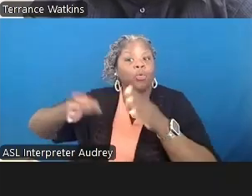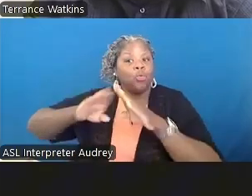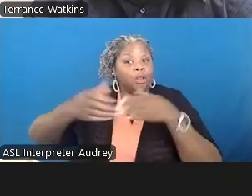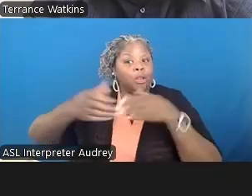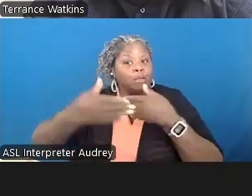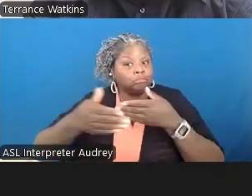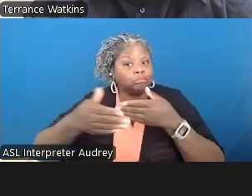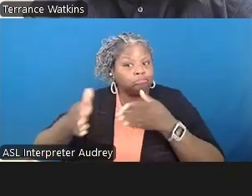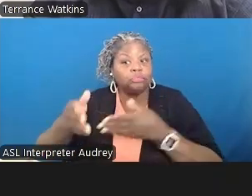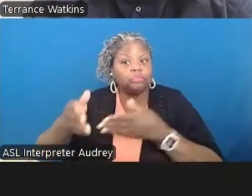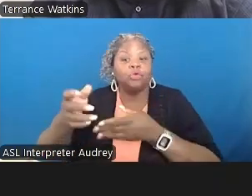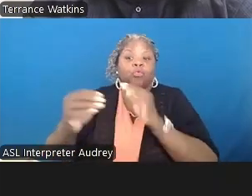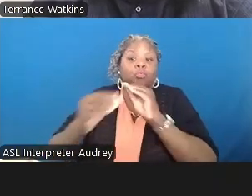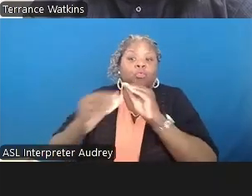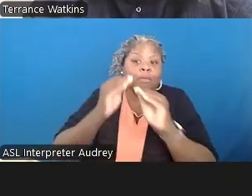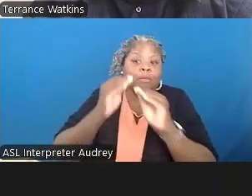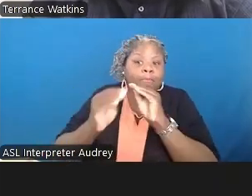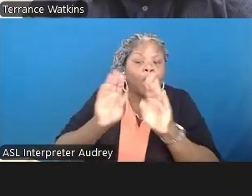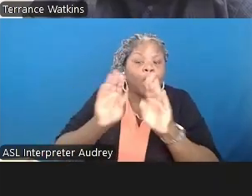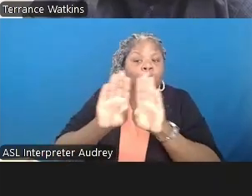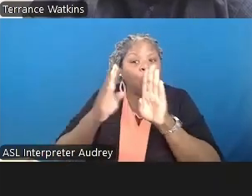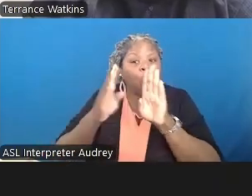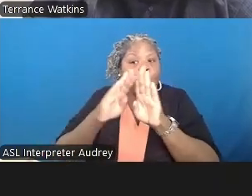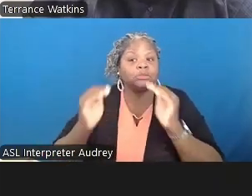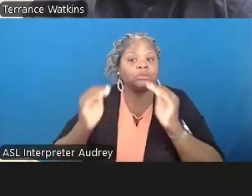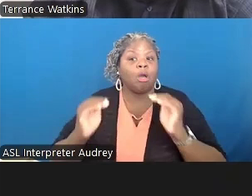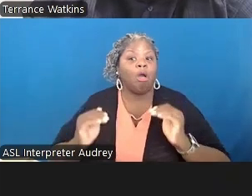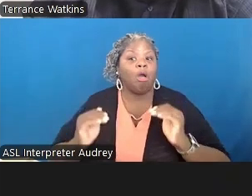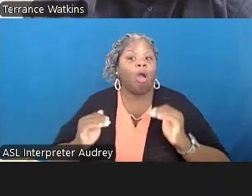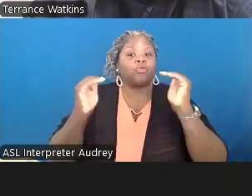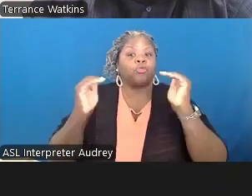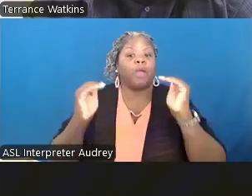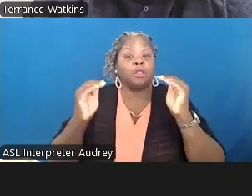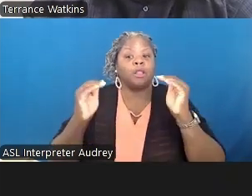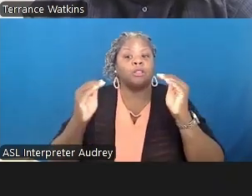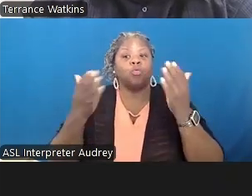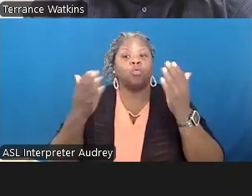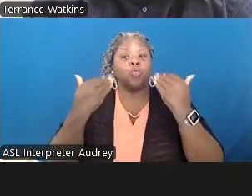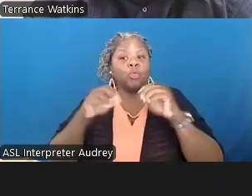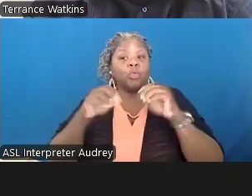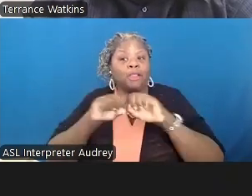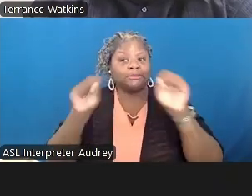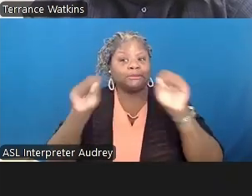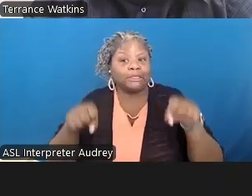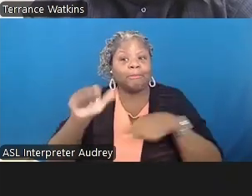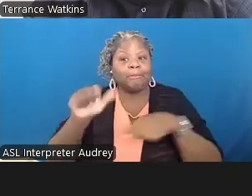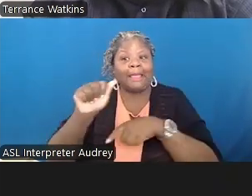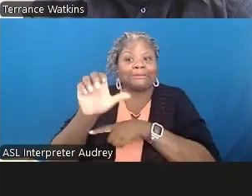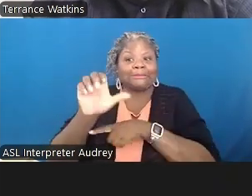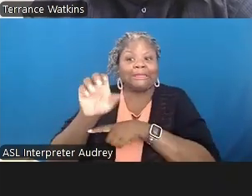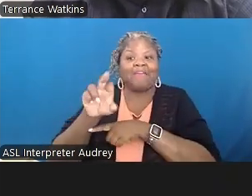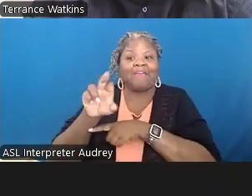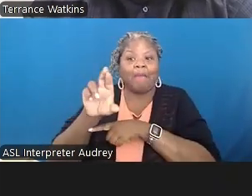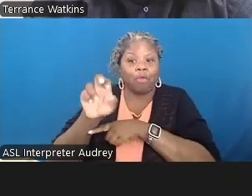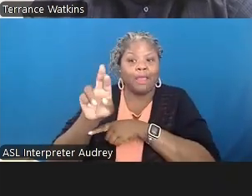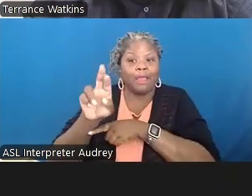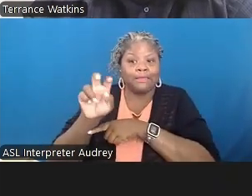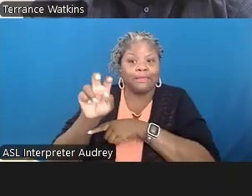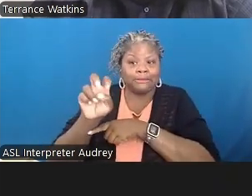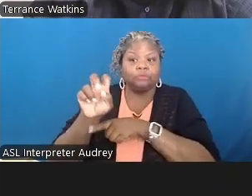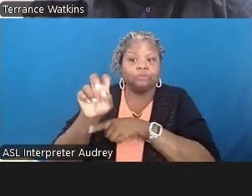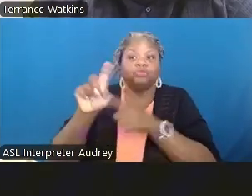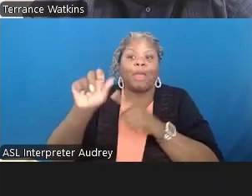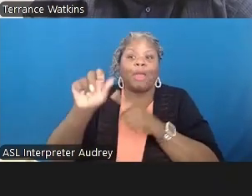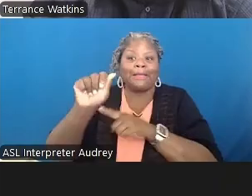and repair doors, upgrade the cooling systems and evaporative cooling to air conditioning, install